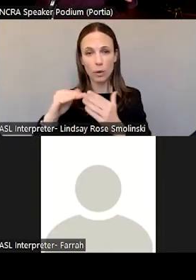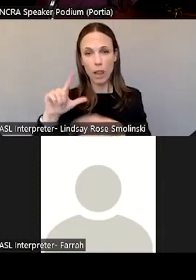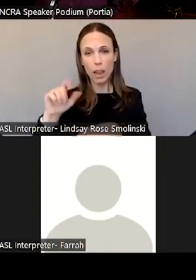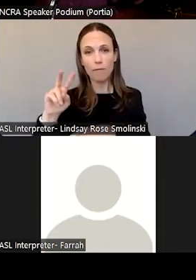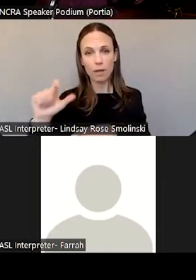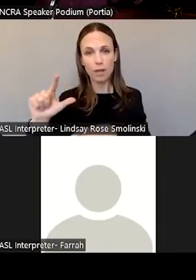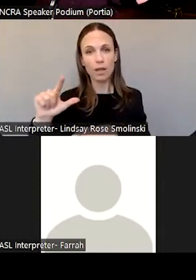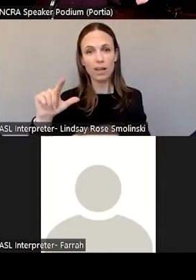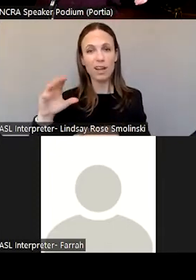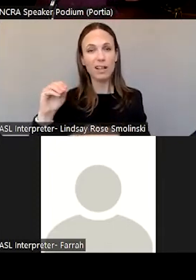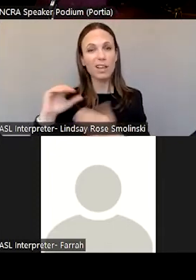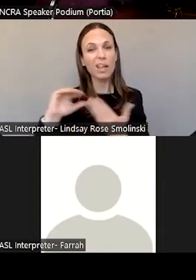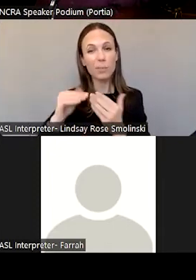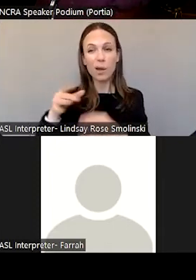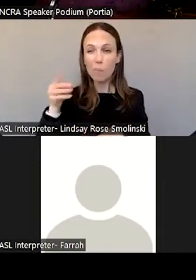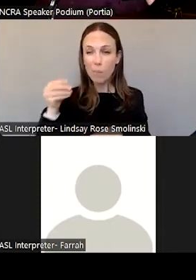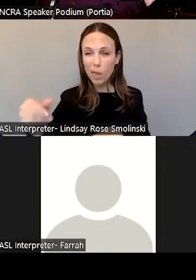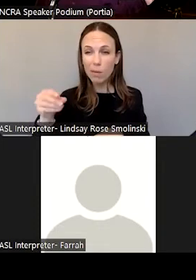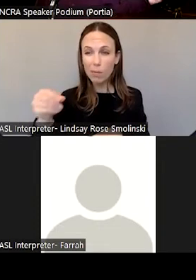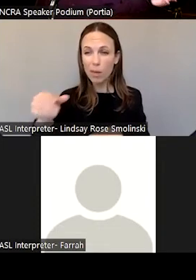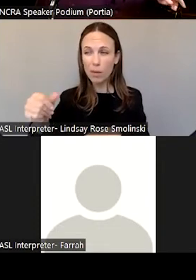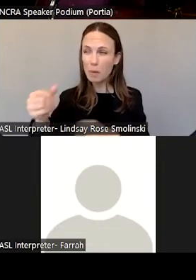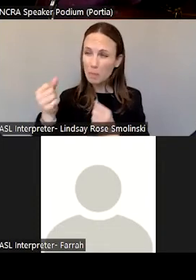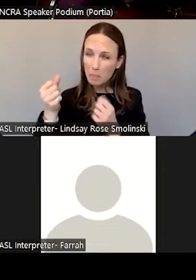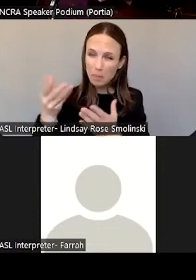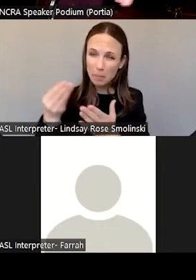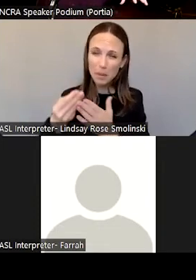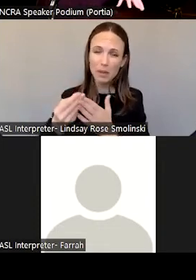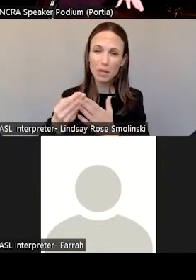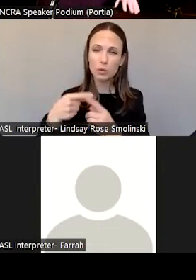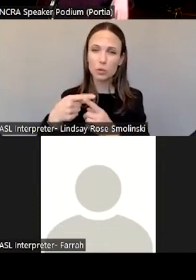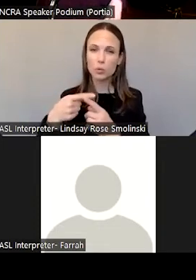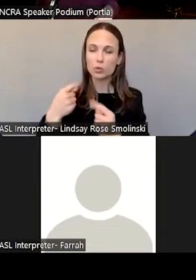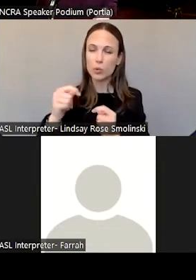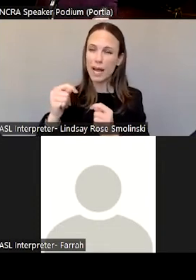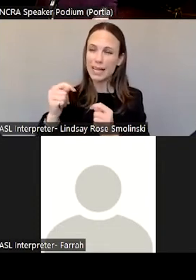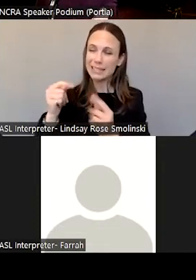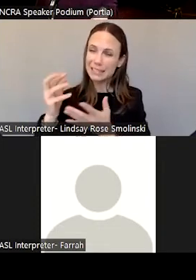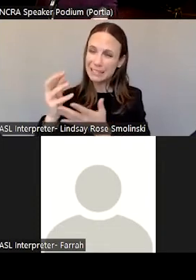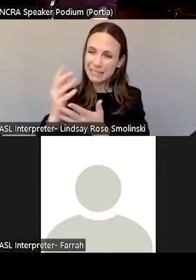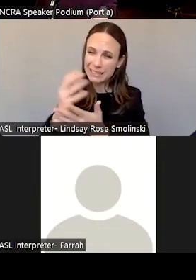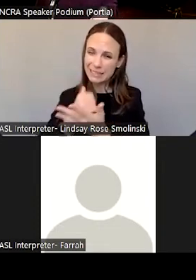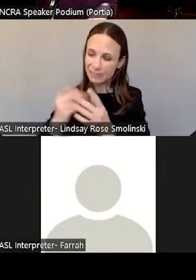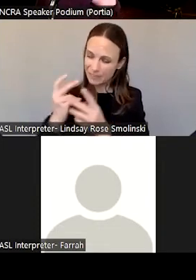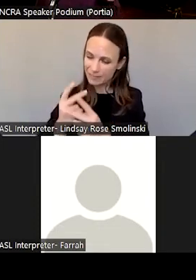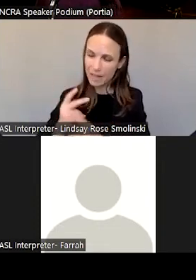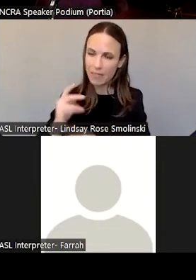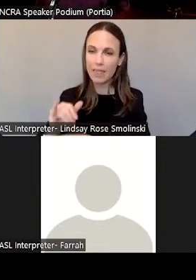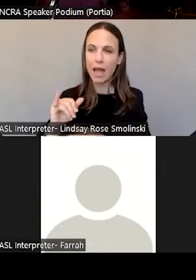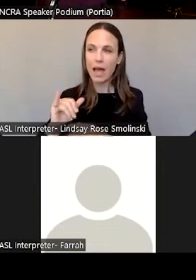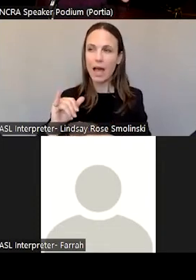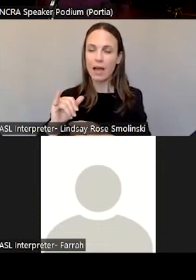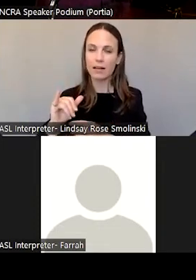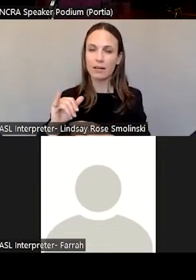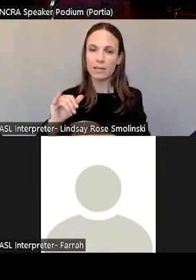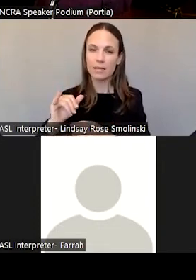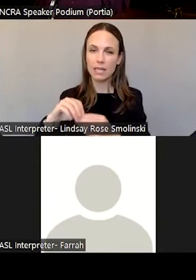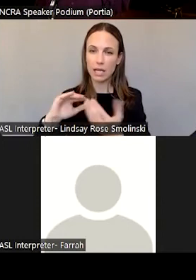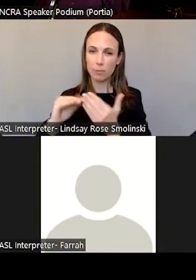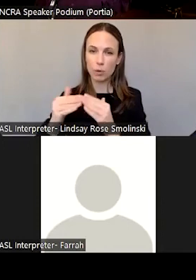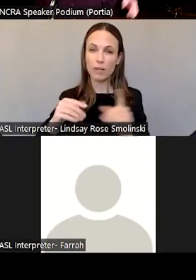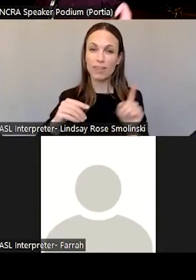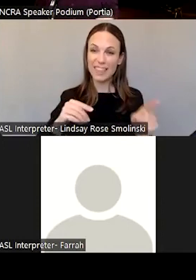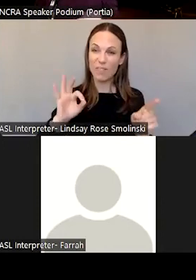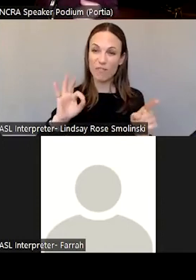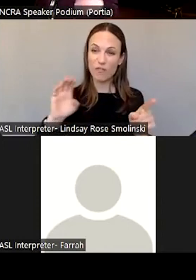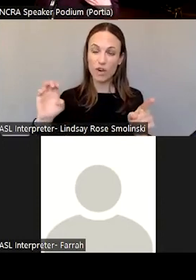level, and communities are paying thousands of dollars to aggregate the information community-wide. This carbon calculator is